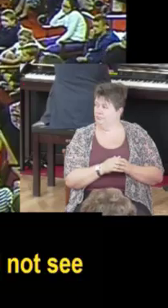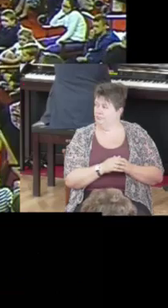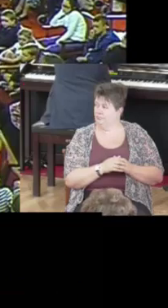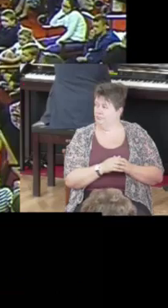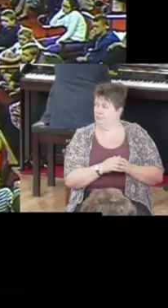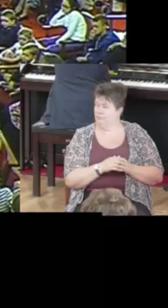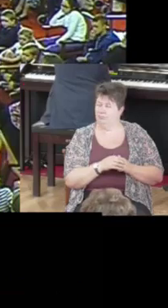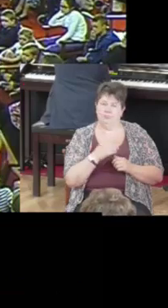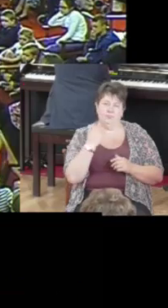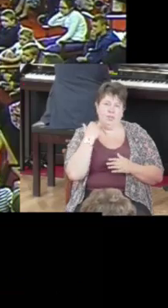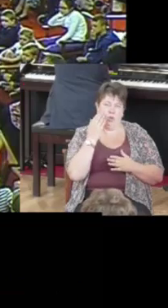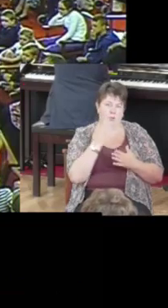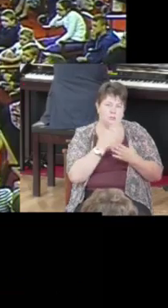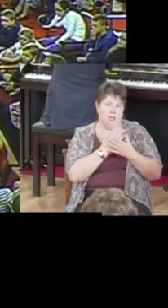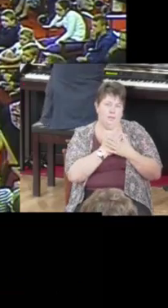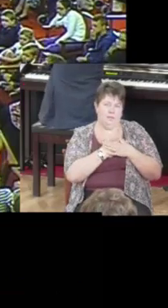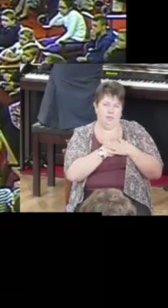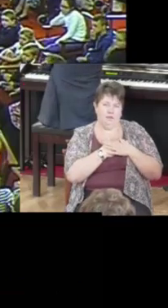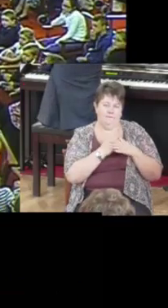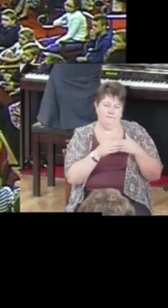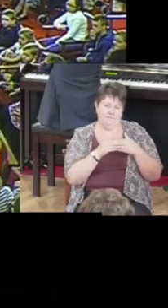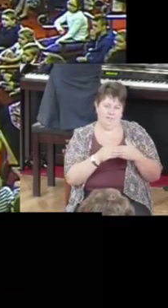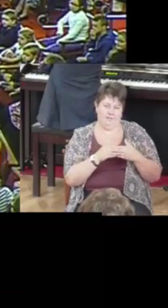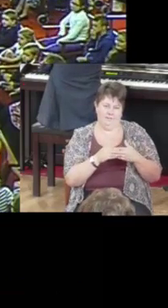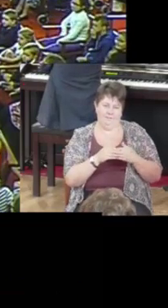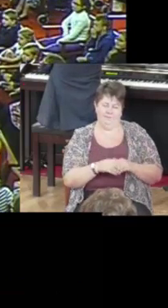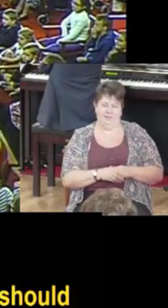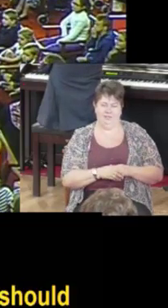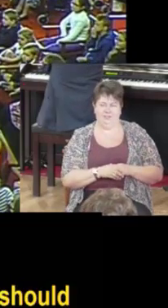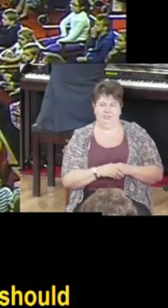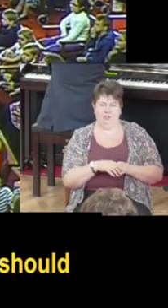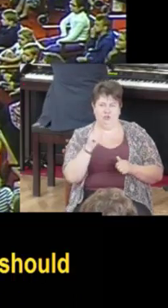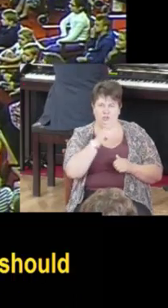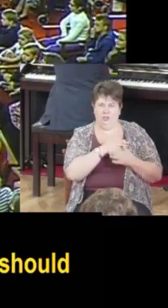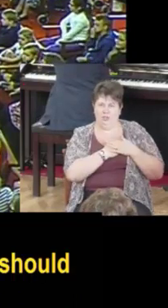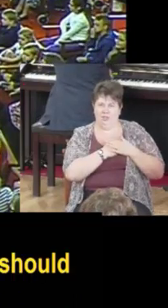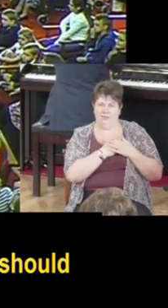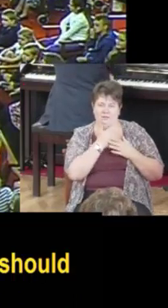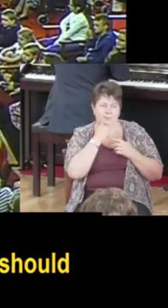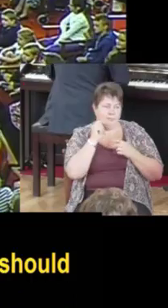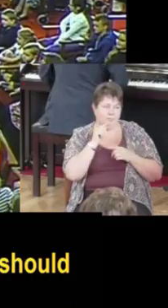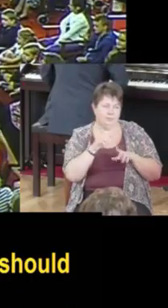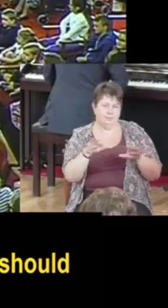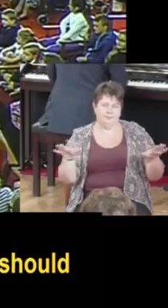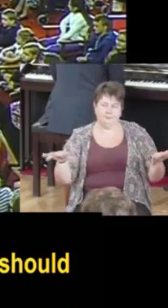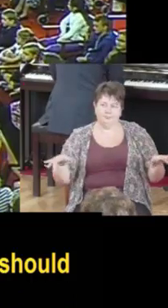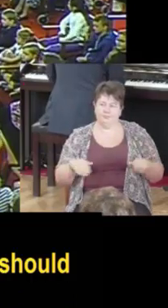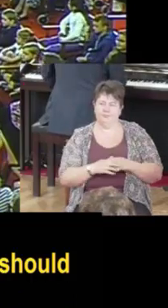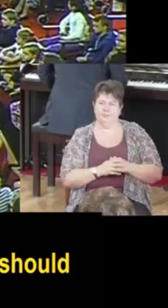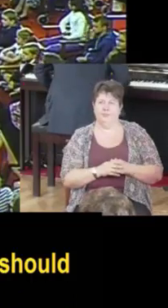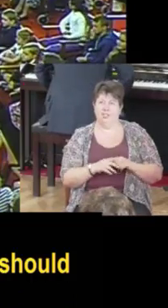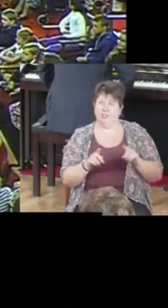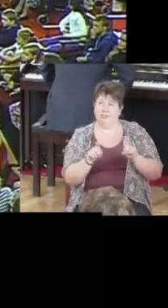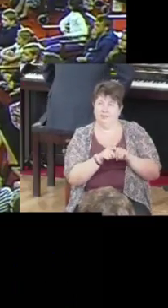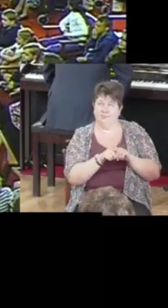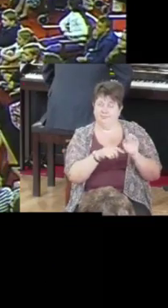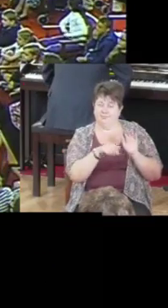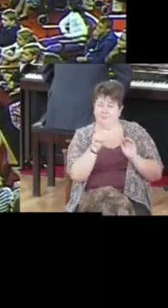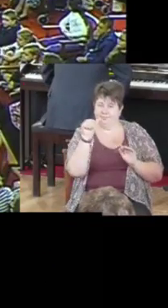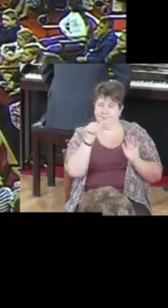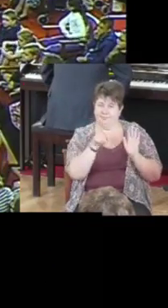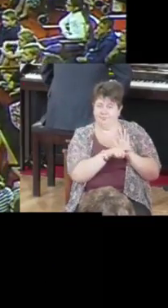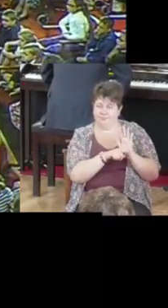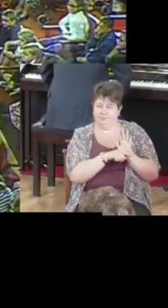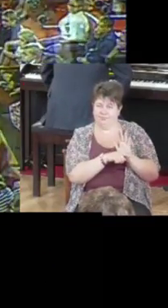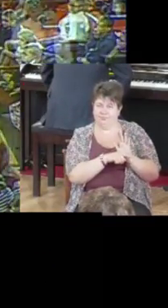should always love your friends. You should always love people, shouldn't you? And that's exactly what this commandment's saying. And that's